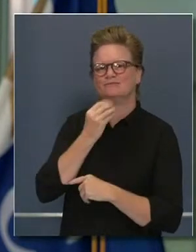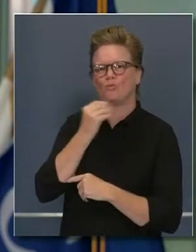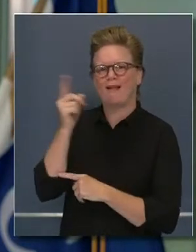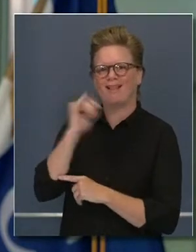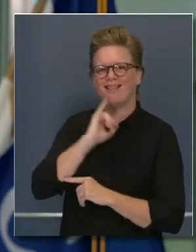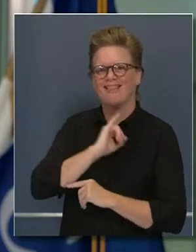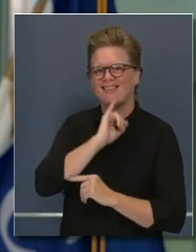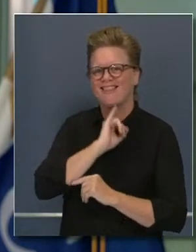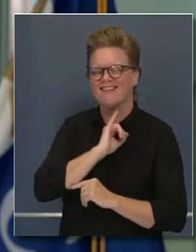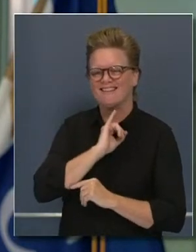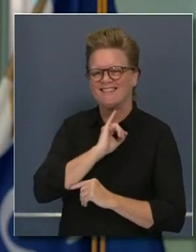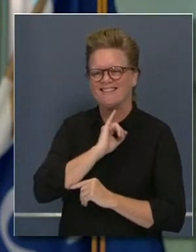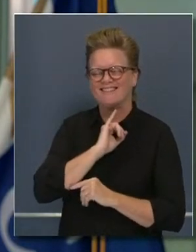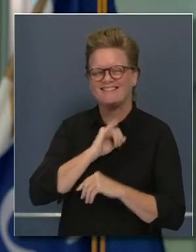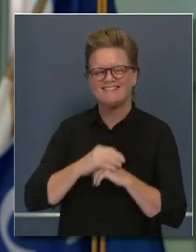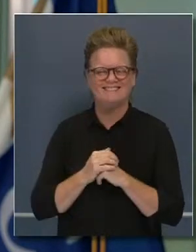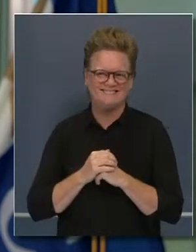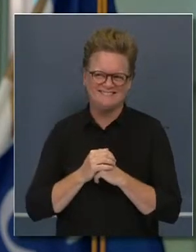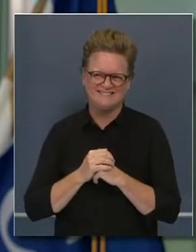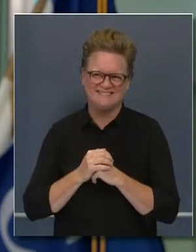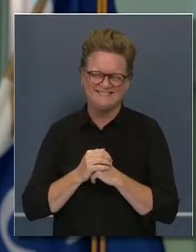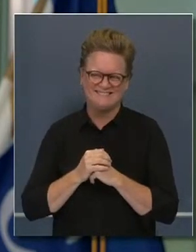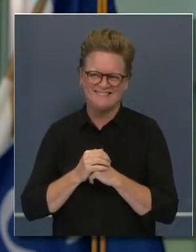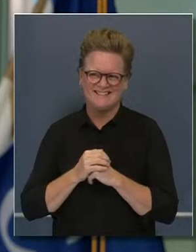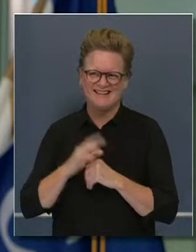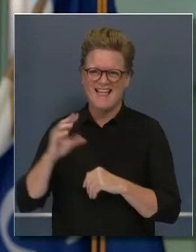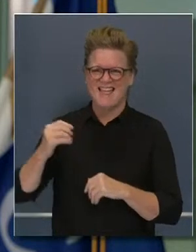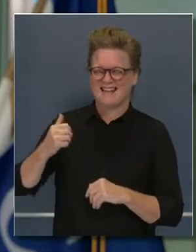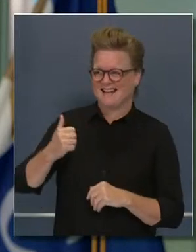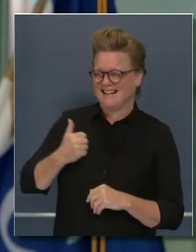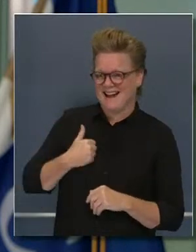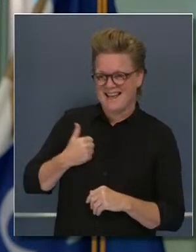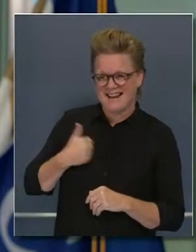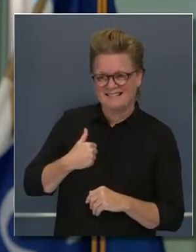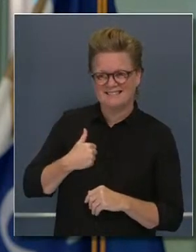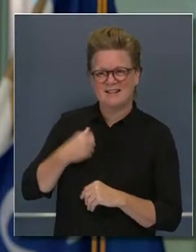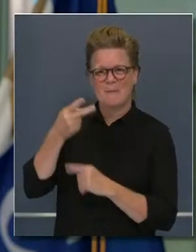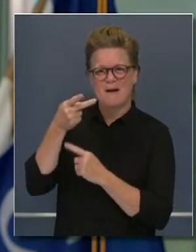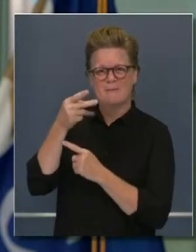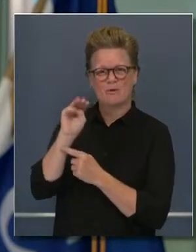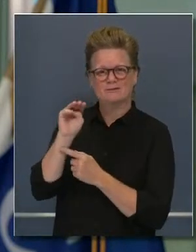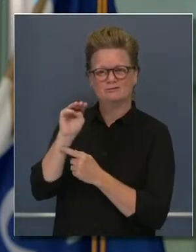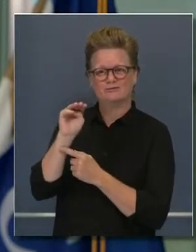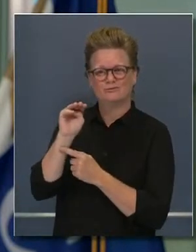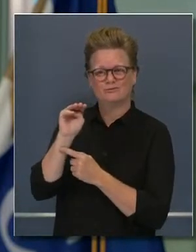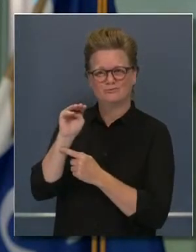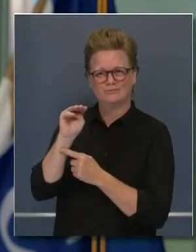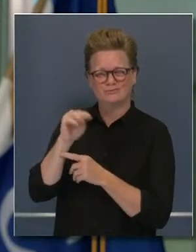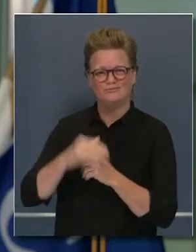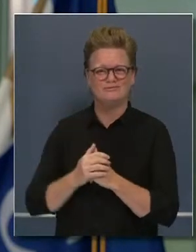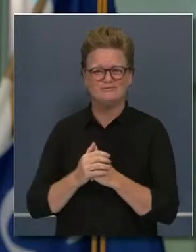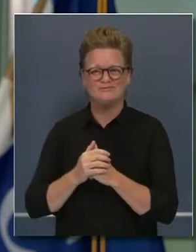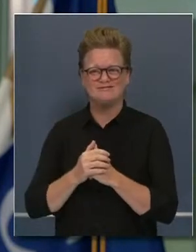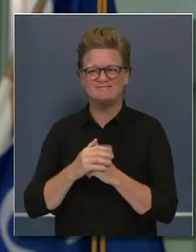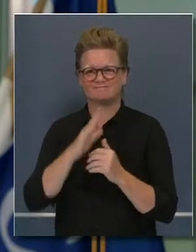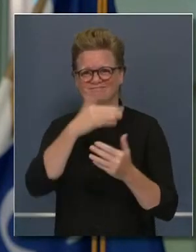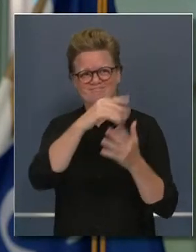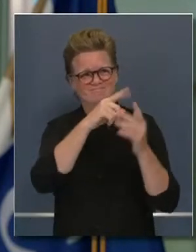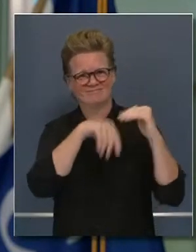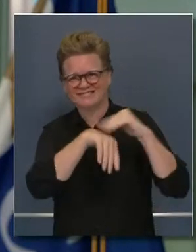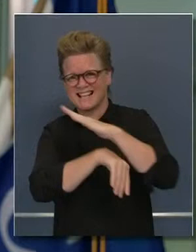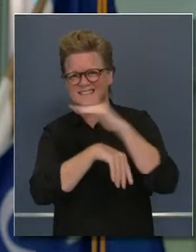privilege of talking to the Prime Minister of Canada about the efforts they're making to help support the state of California in terms of the mutual